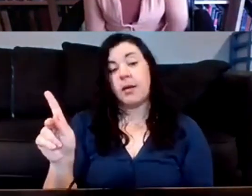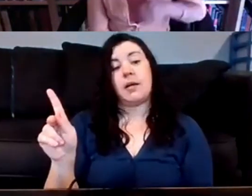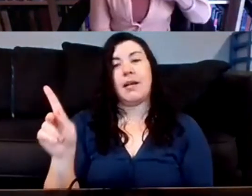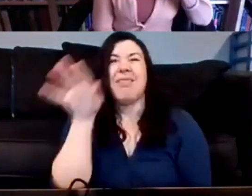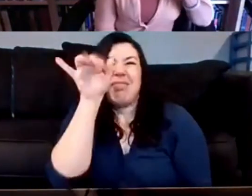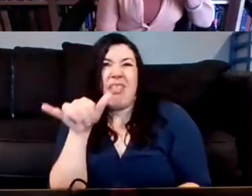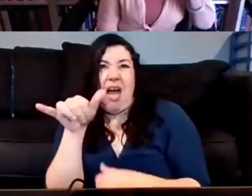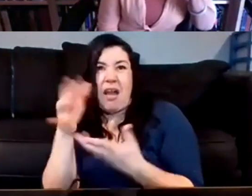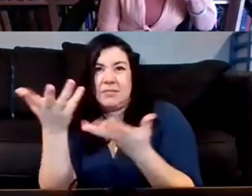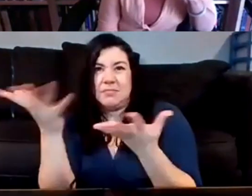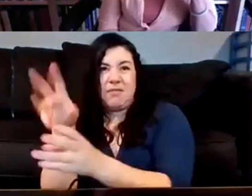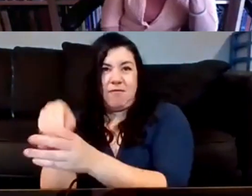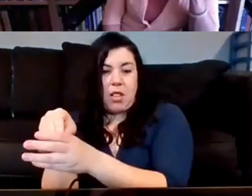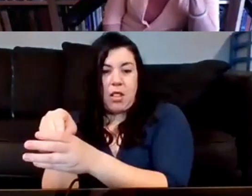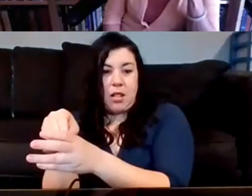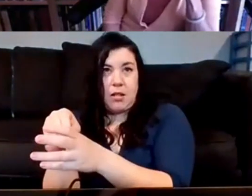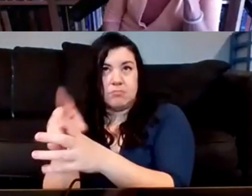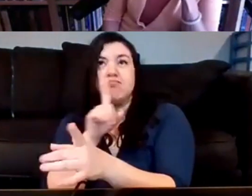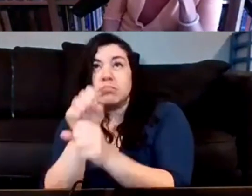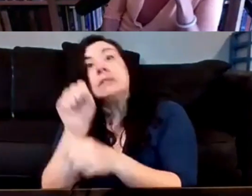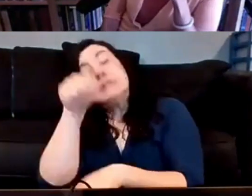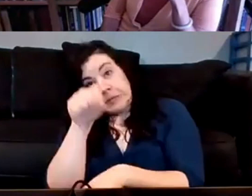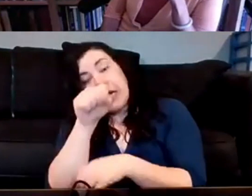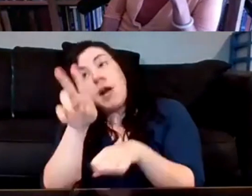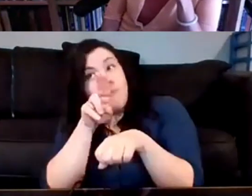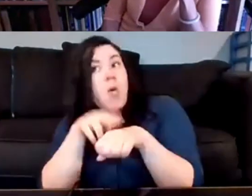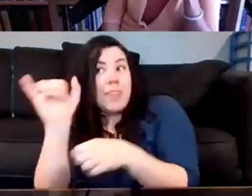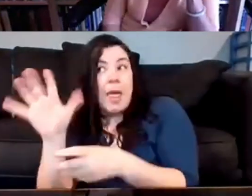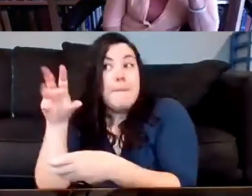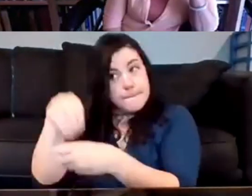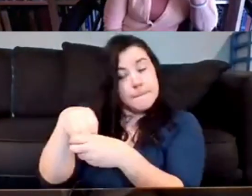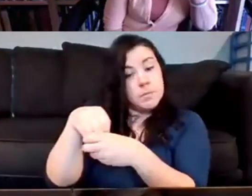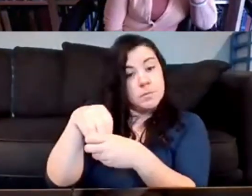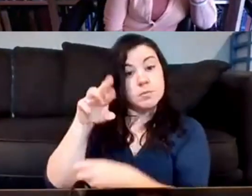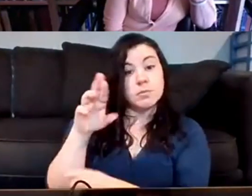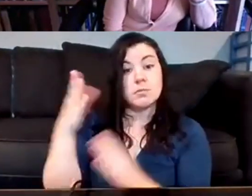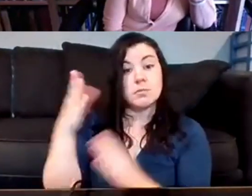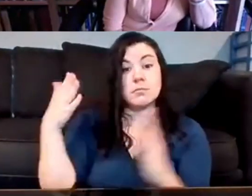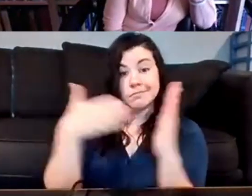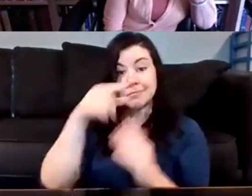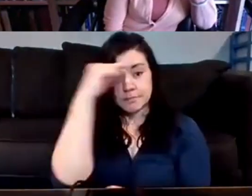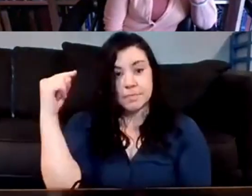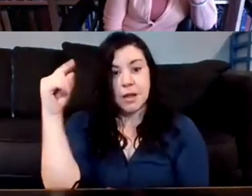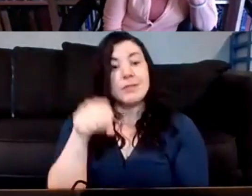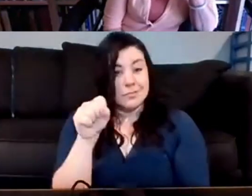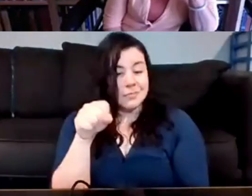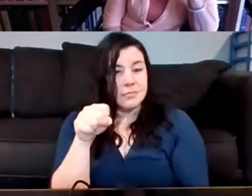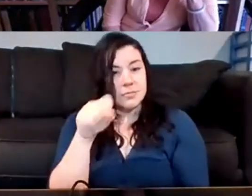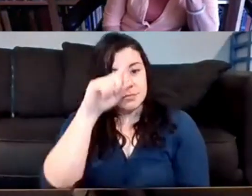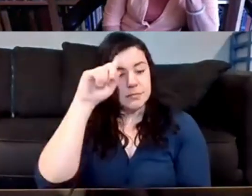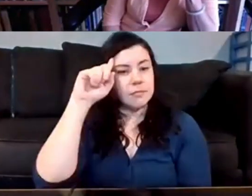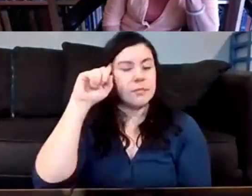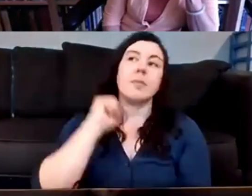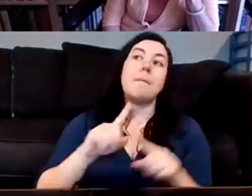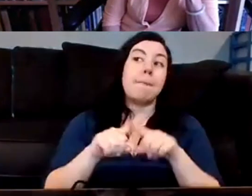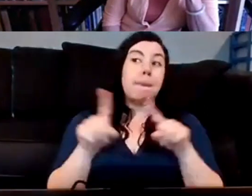of thing. When in reality, yes, that is definitely a form of what anti-Blackness is in this world. And yet anti-Blackness